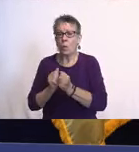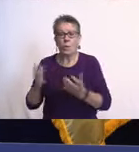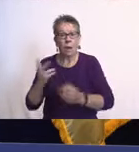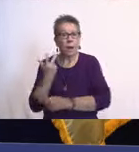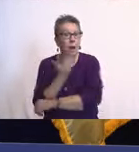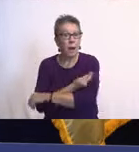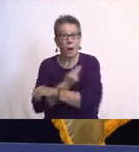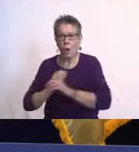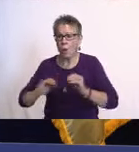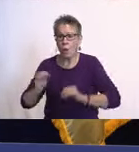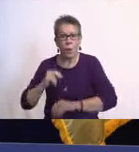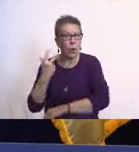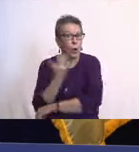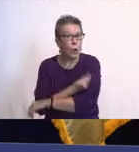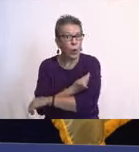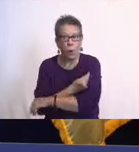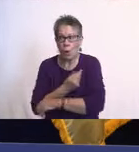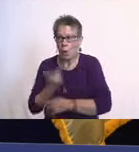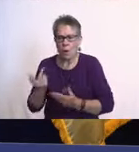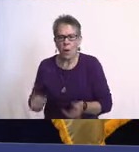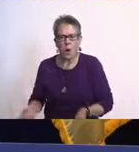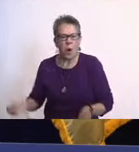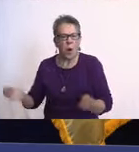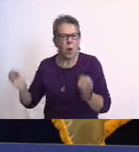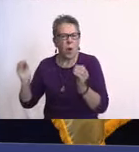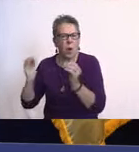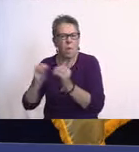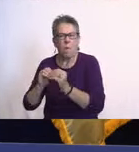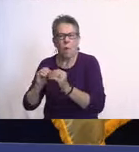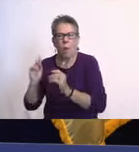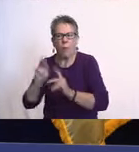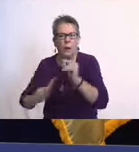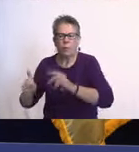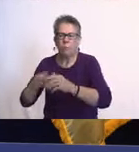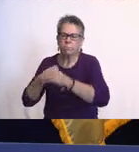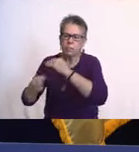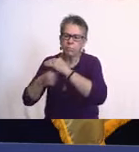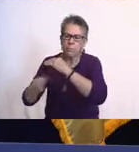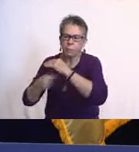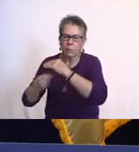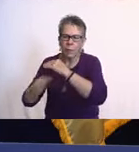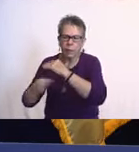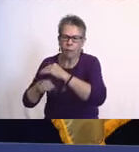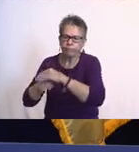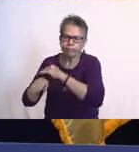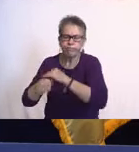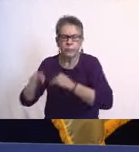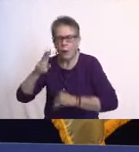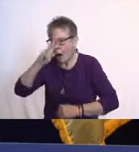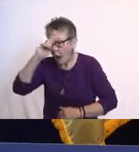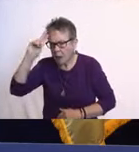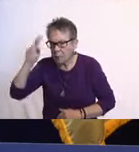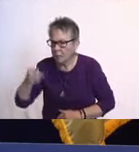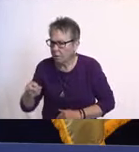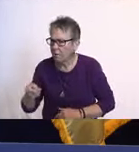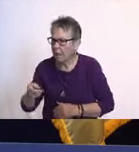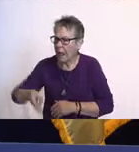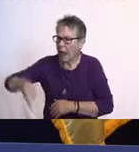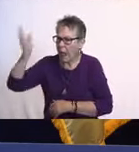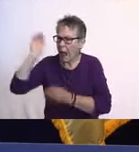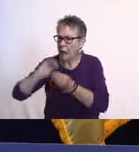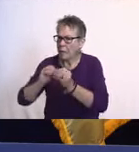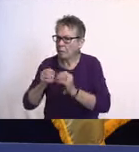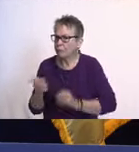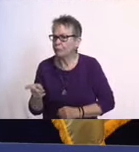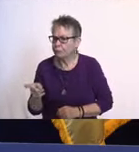higher, respectively, than those that were fully vaccinated. And with a booster, it was 2 and 5.3